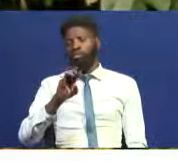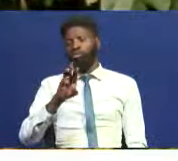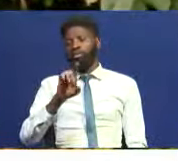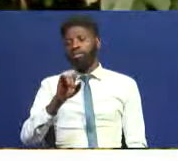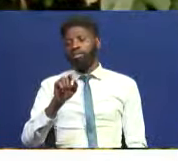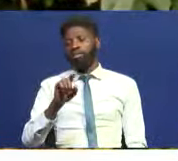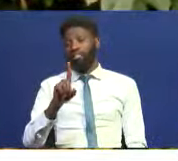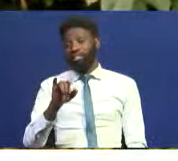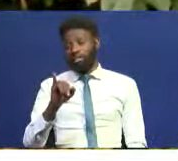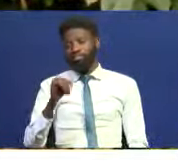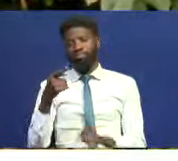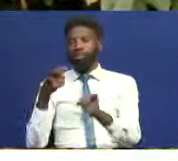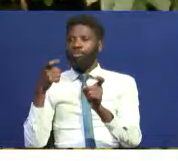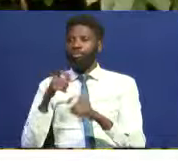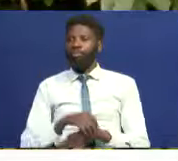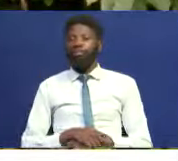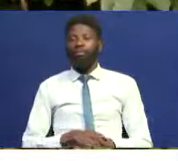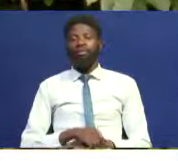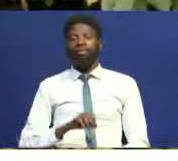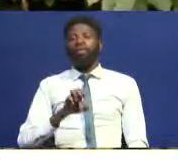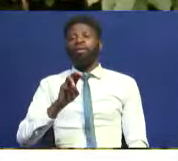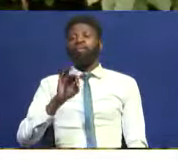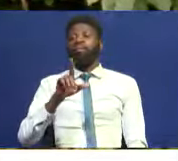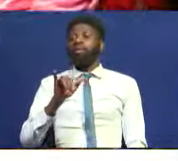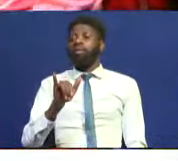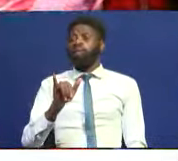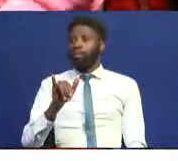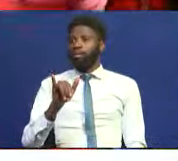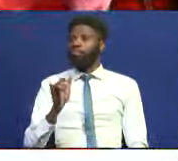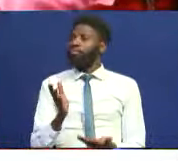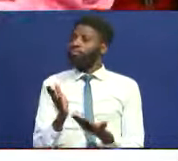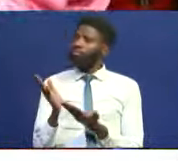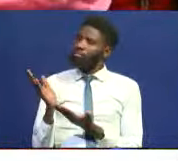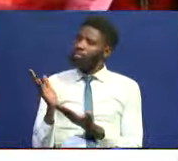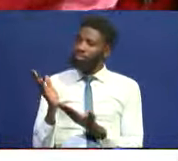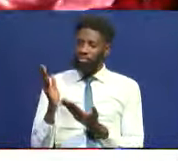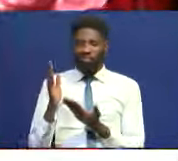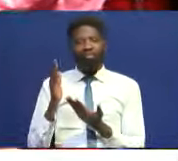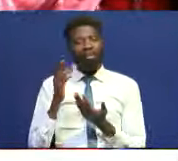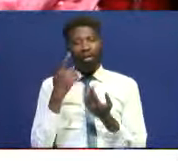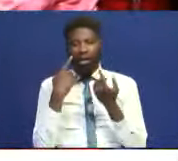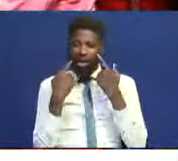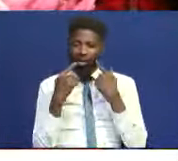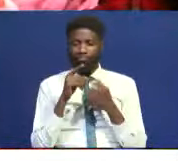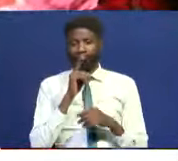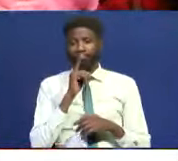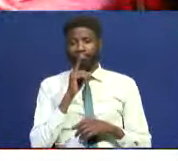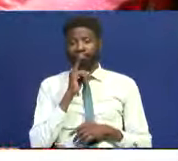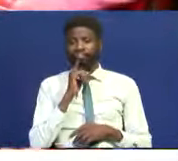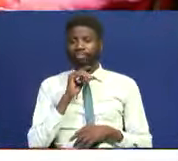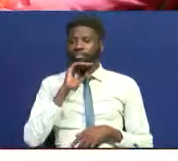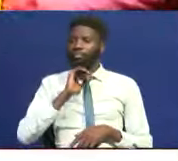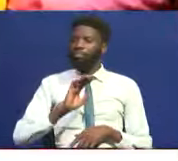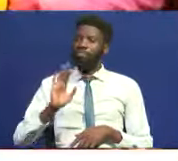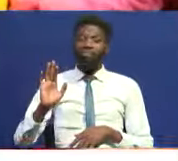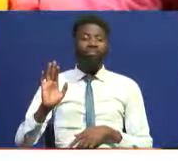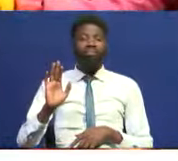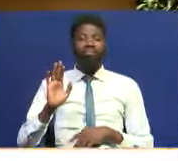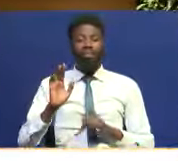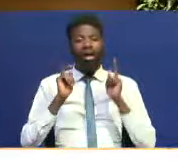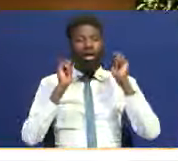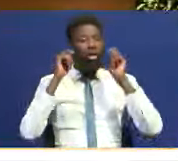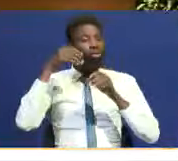Emily Lubanga, distraught and desperation written on her face, says the deceased was not part of the demos but was coming from